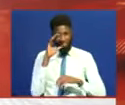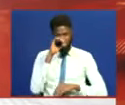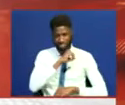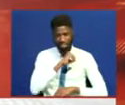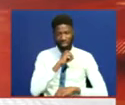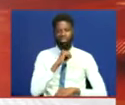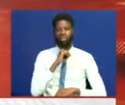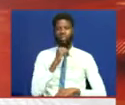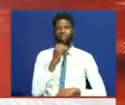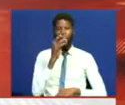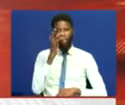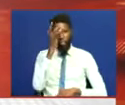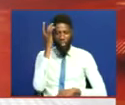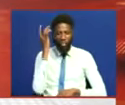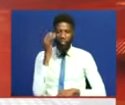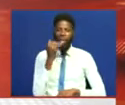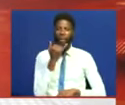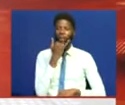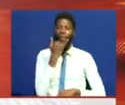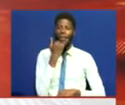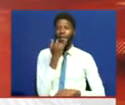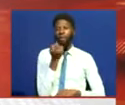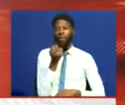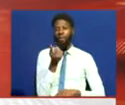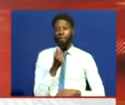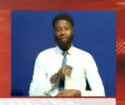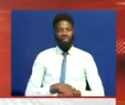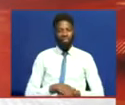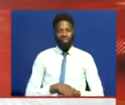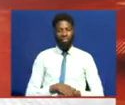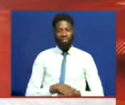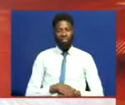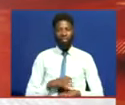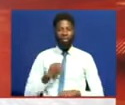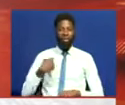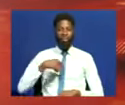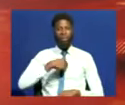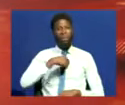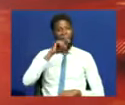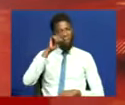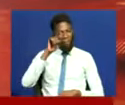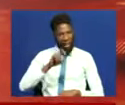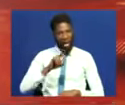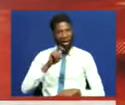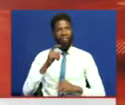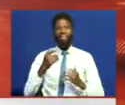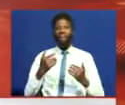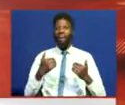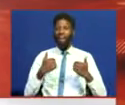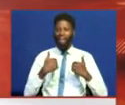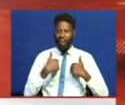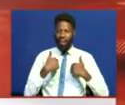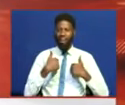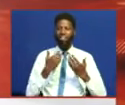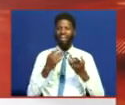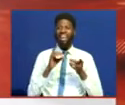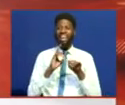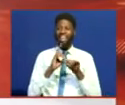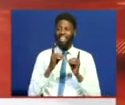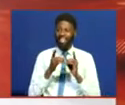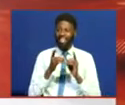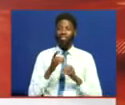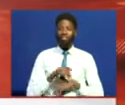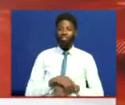So data, we need to deal with it. Let us not leave out our the world of academia. Let